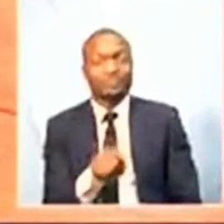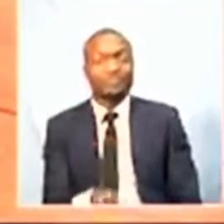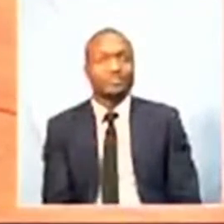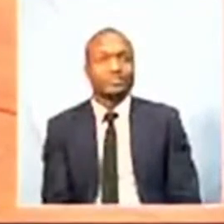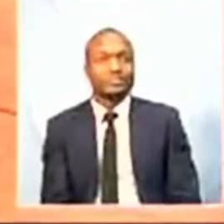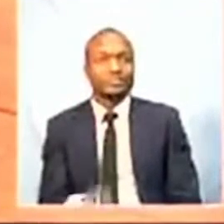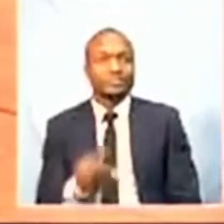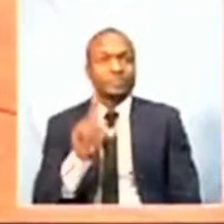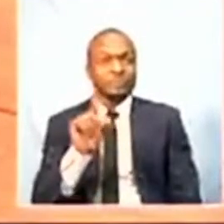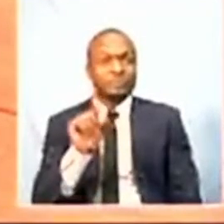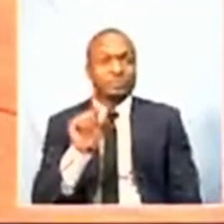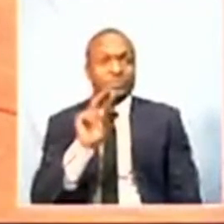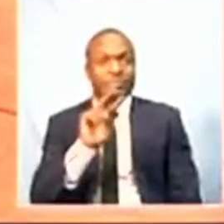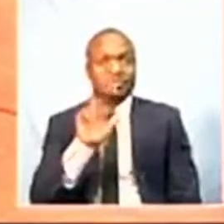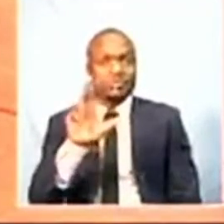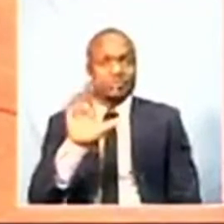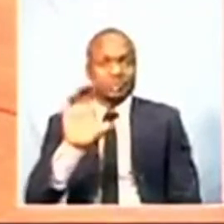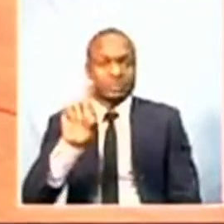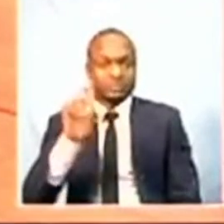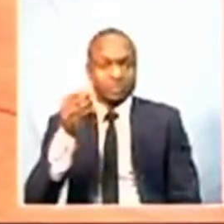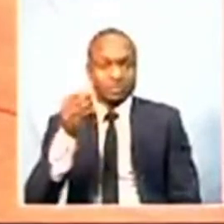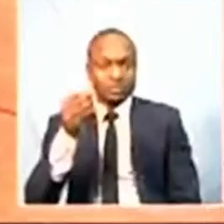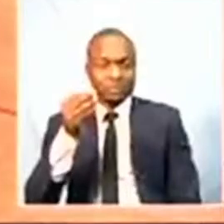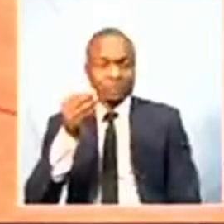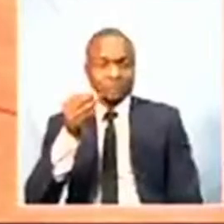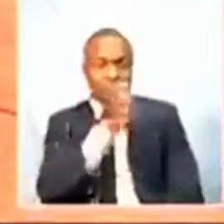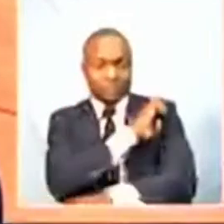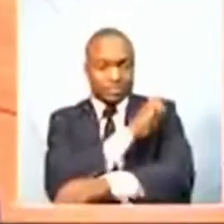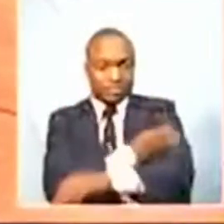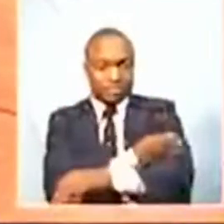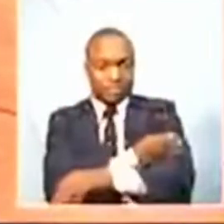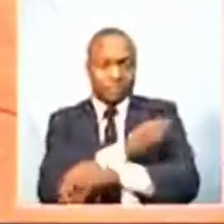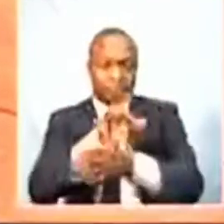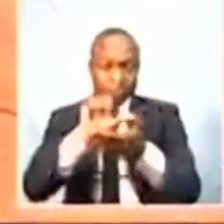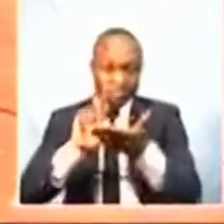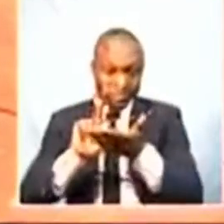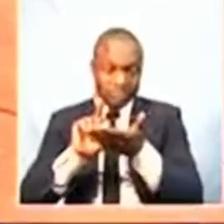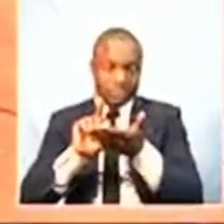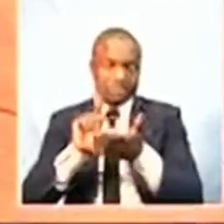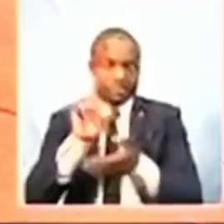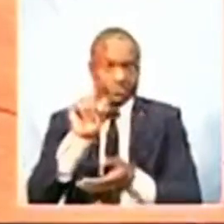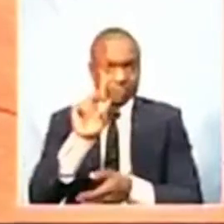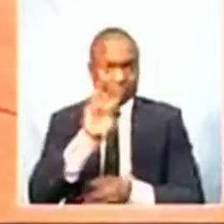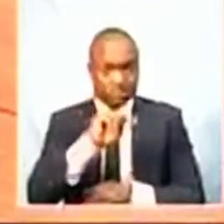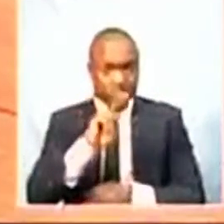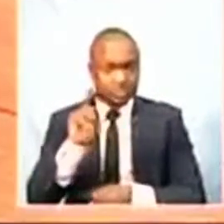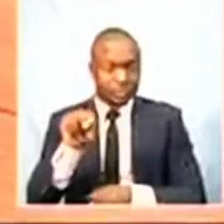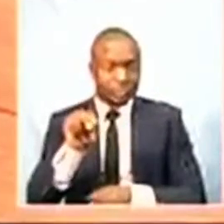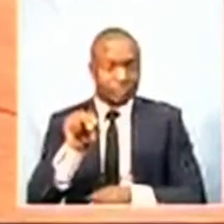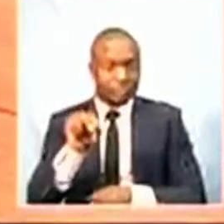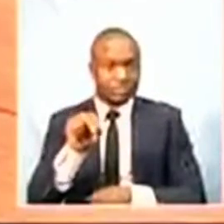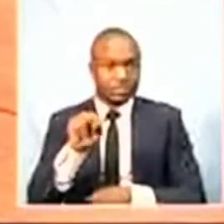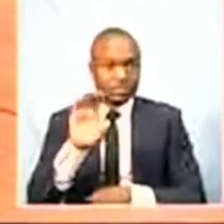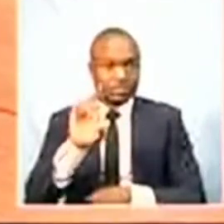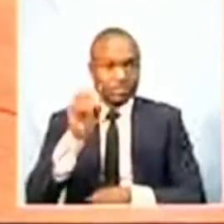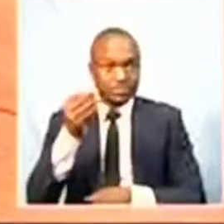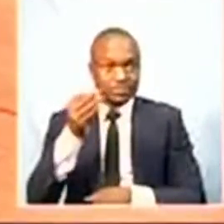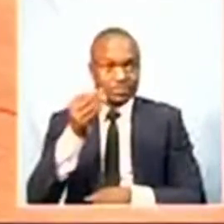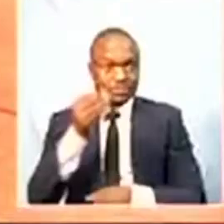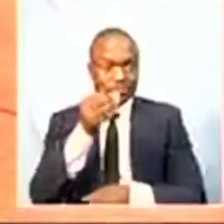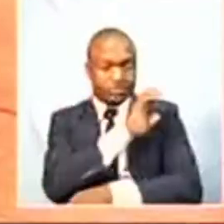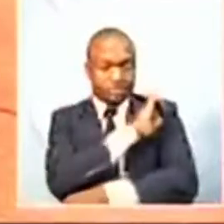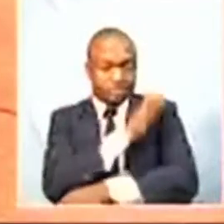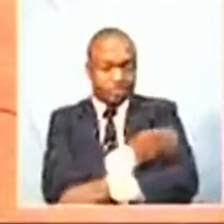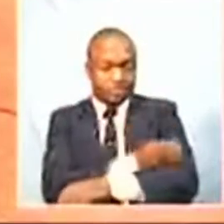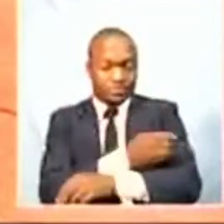That is 2023 CDF empowerment loans and also 2022 CDF empowerment